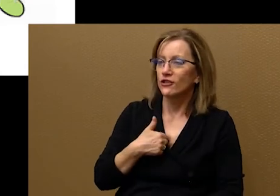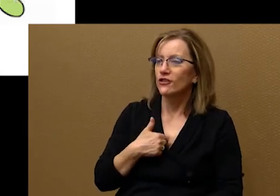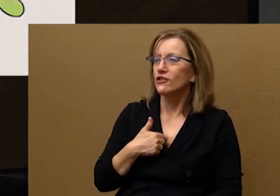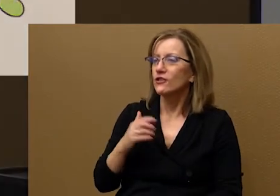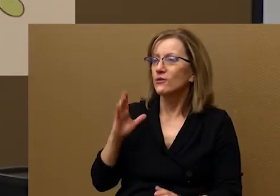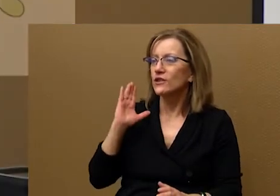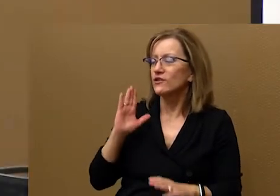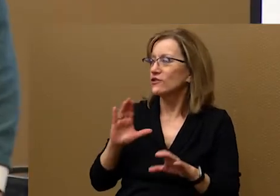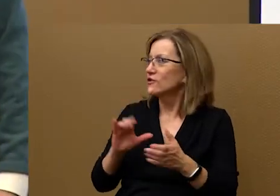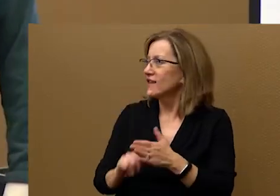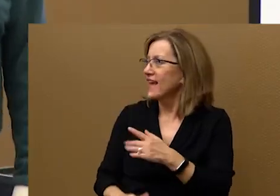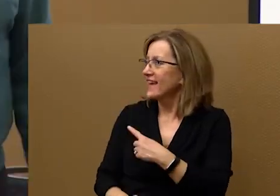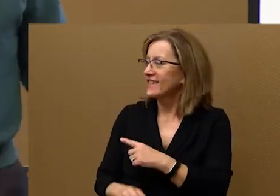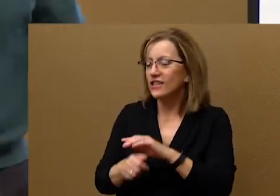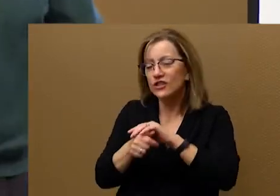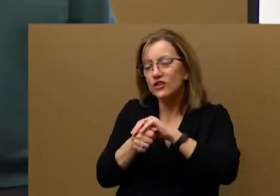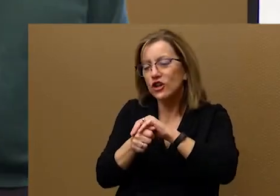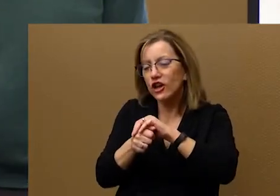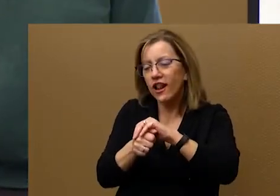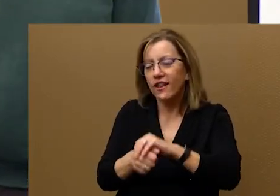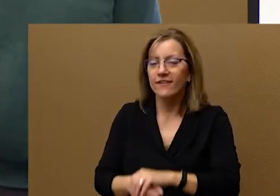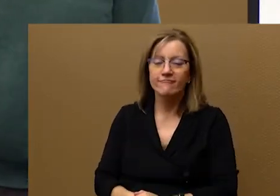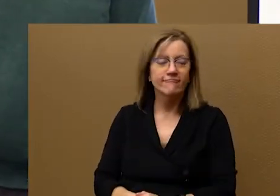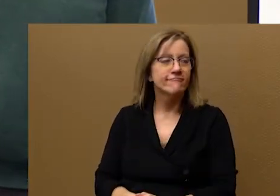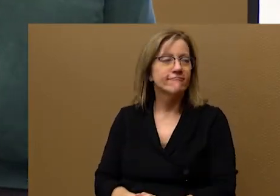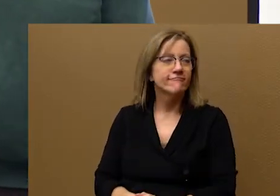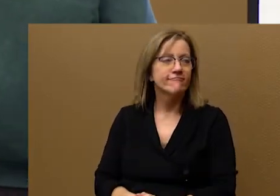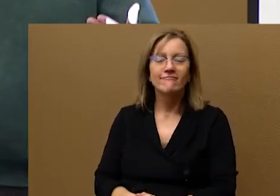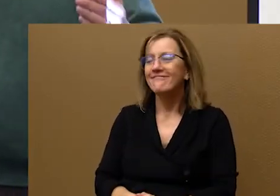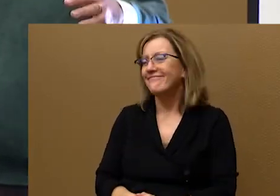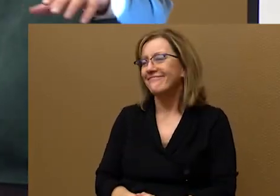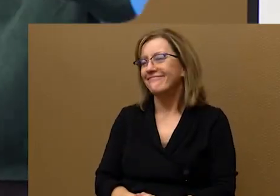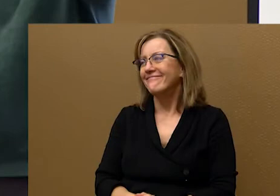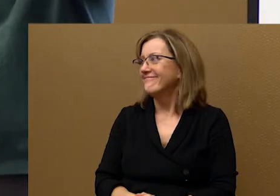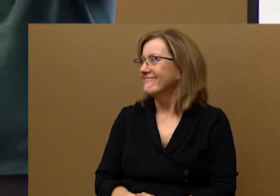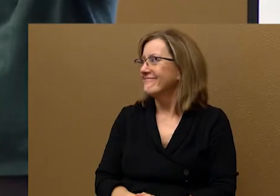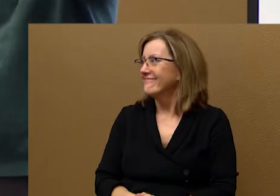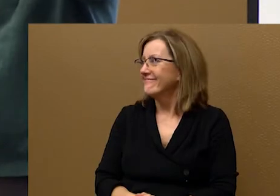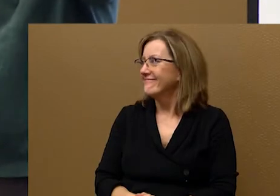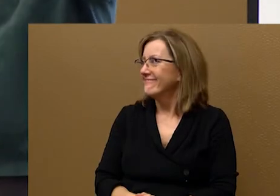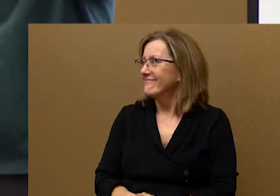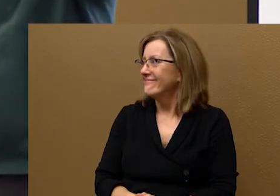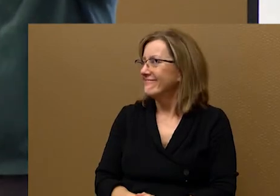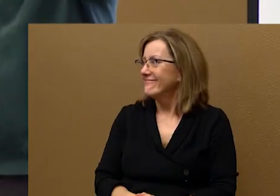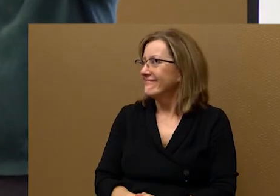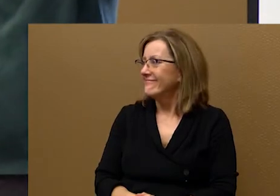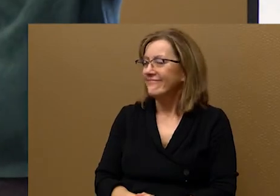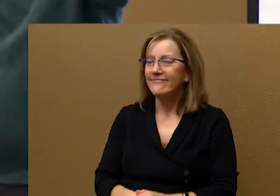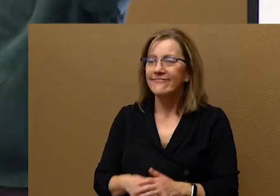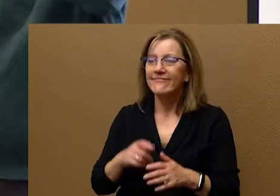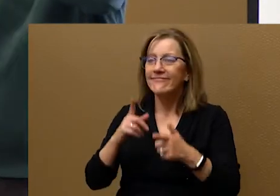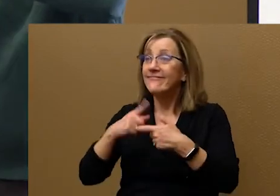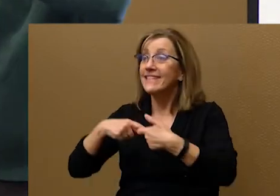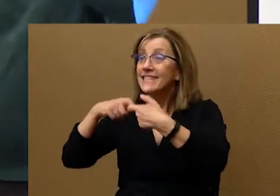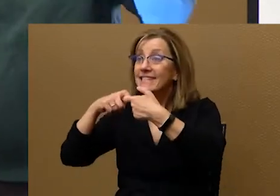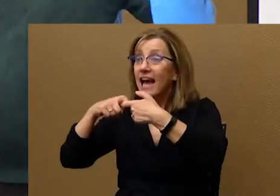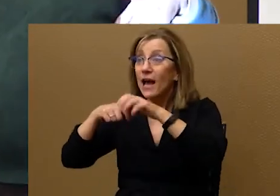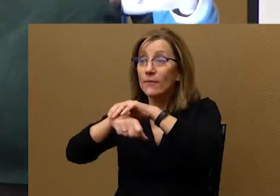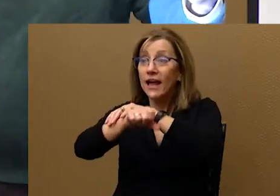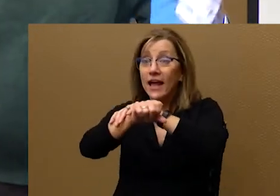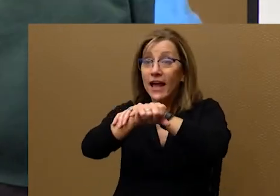turtle. And it's nice. It's a way to stop, go in your shell, think, get ready, come back